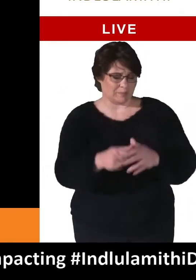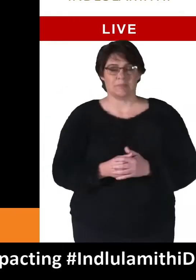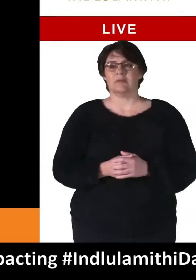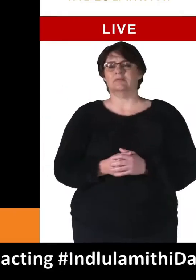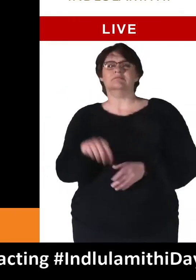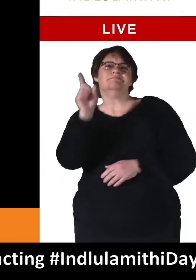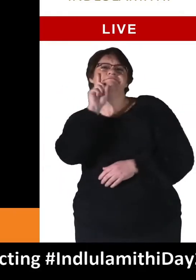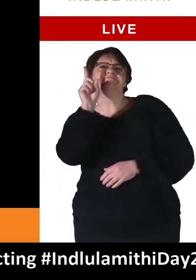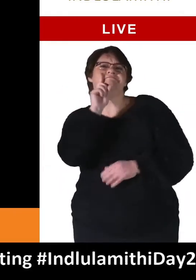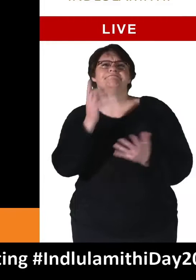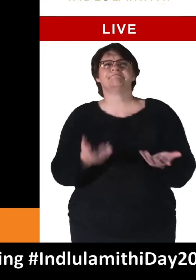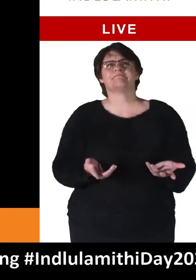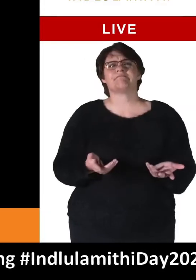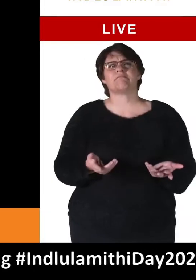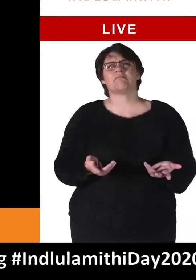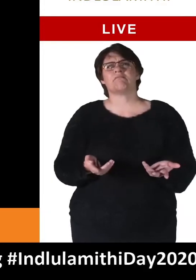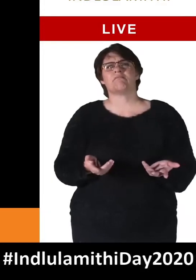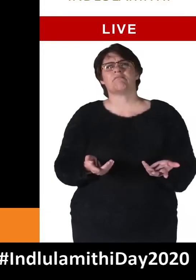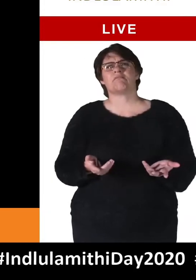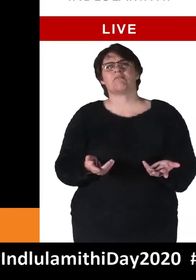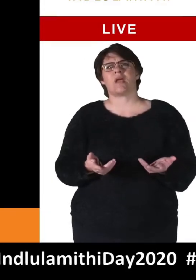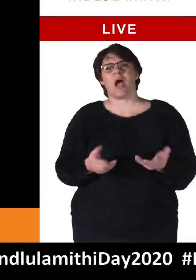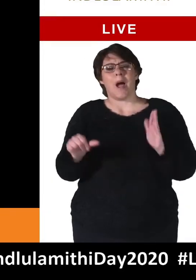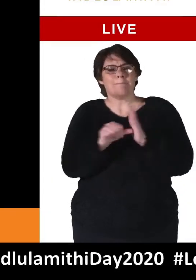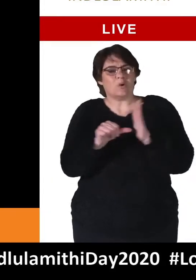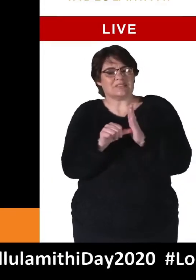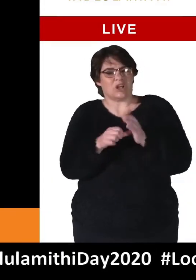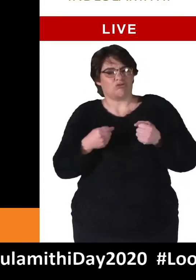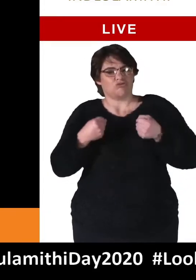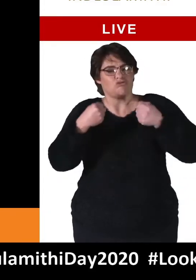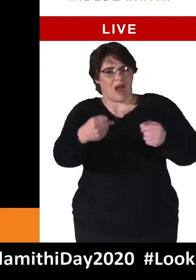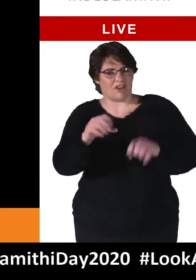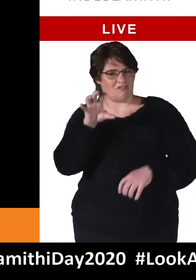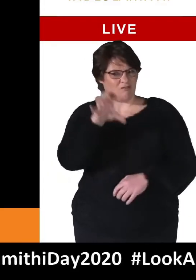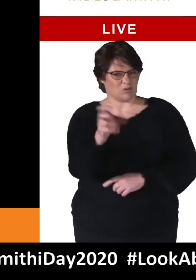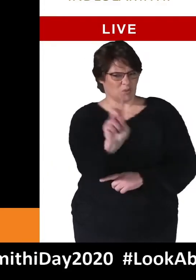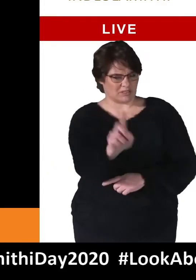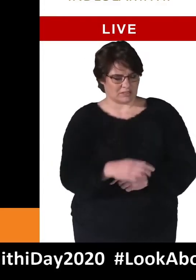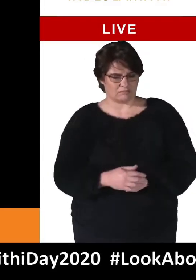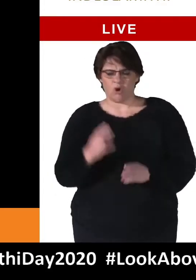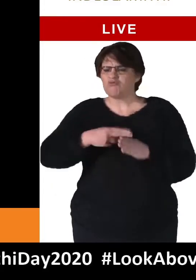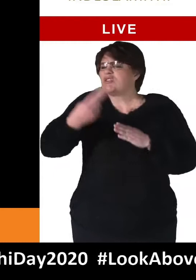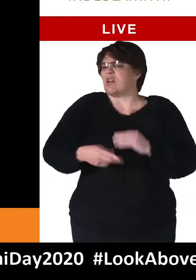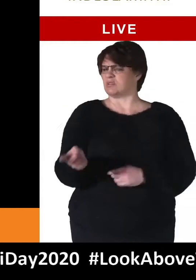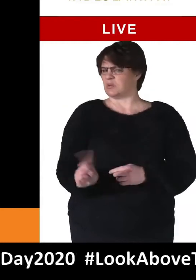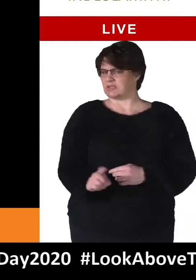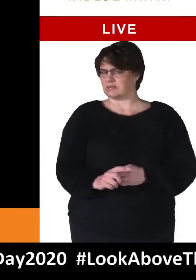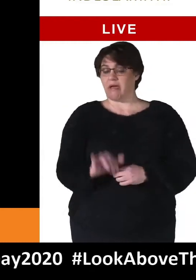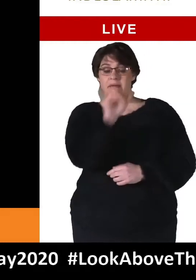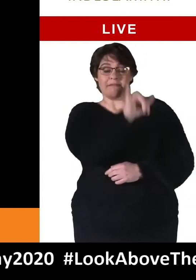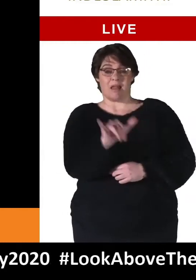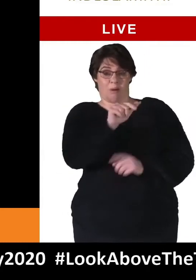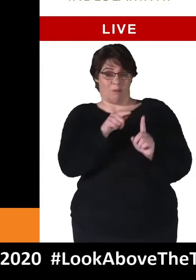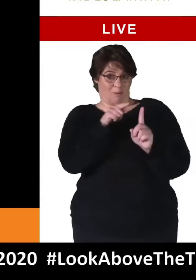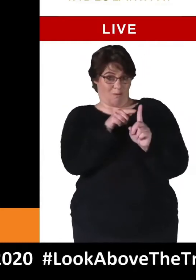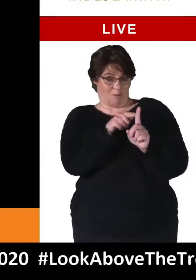at our key driving forces. What are the results? Yellow